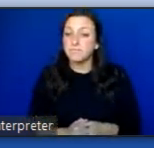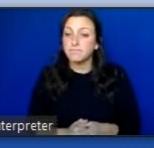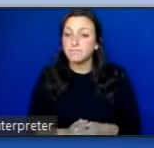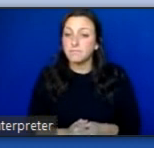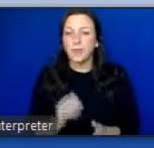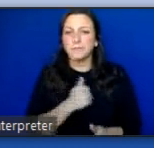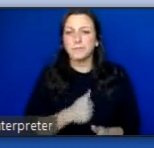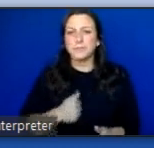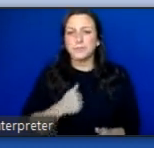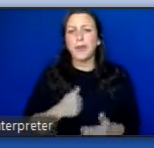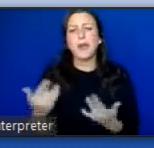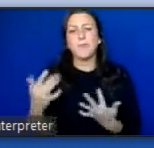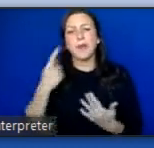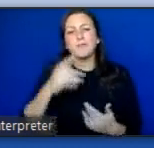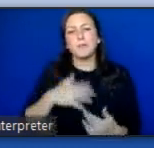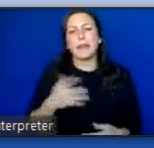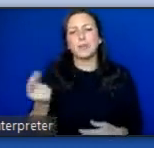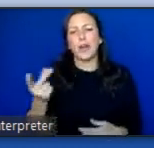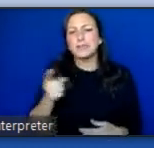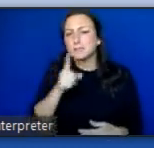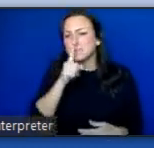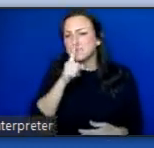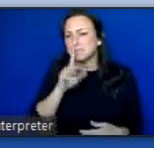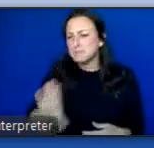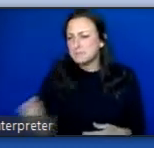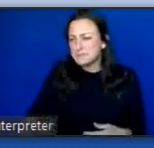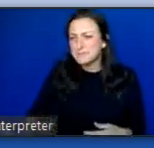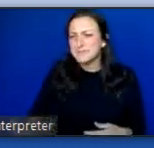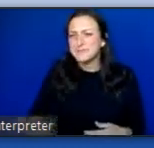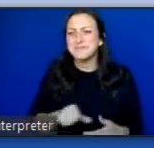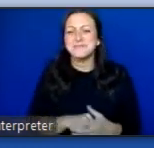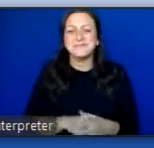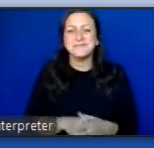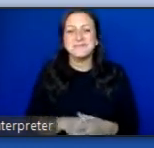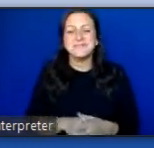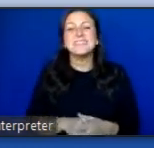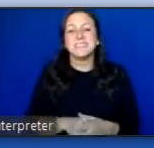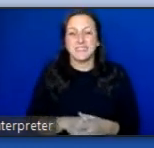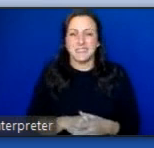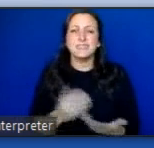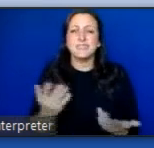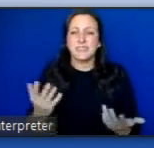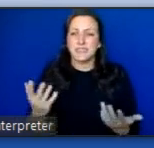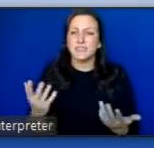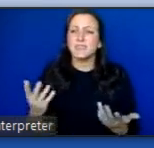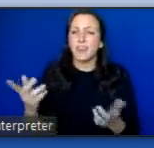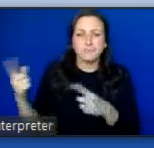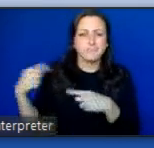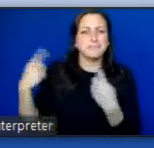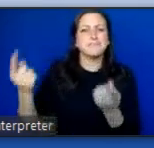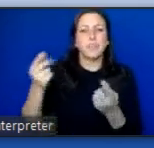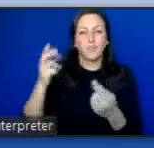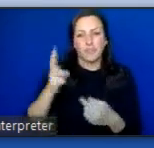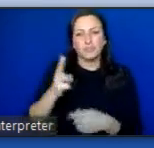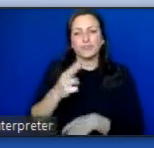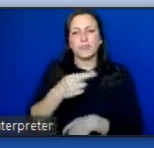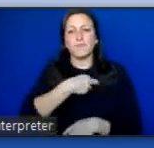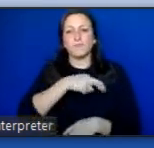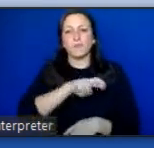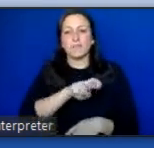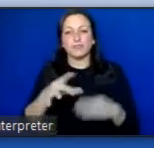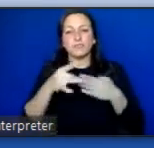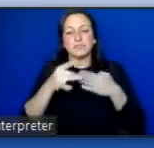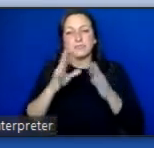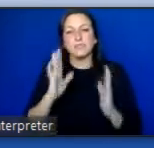Apologies, just wait for the dogs to get out if you don't mind. There is a long-standing history of religious leaders